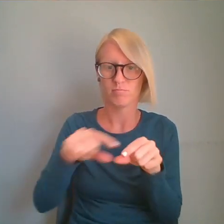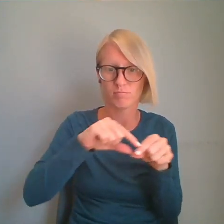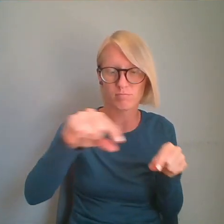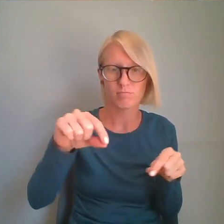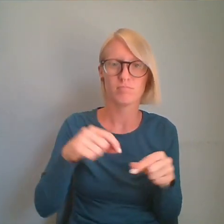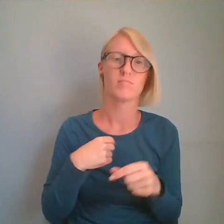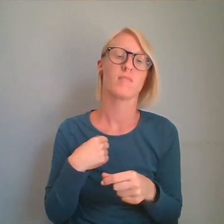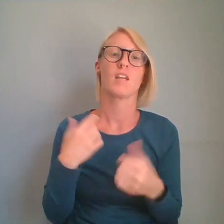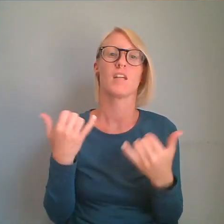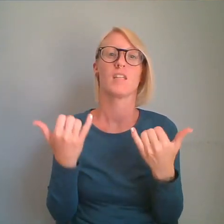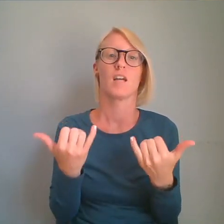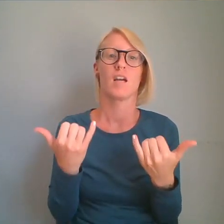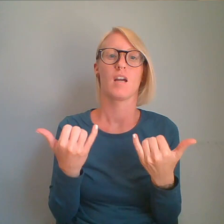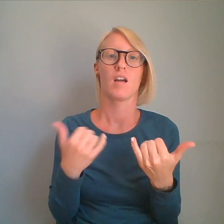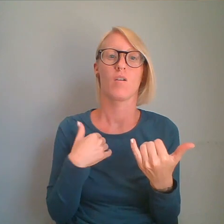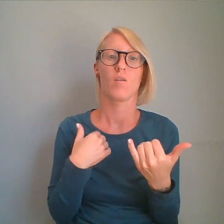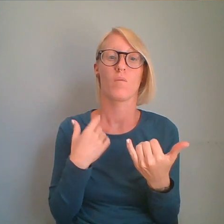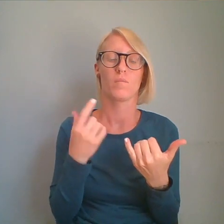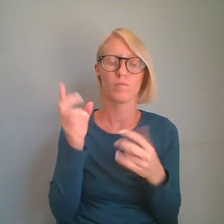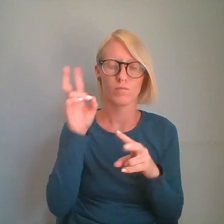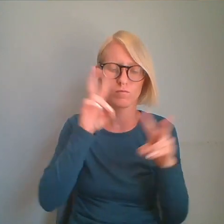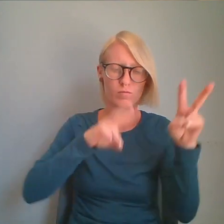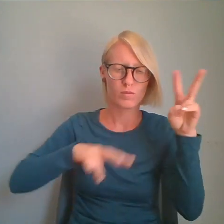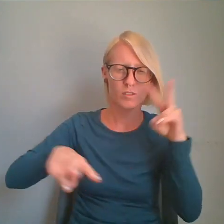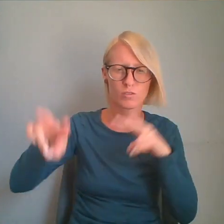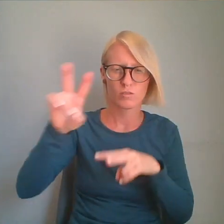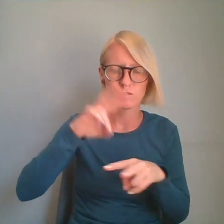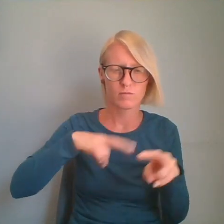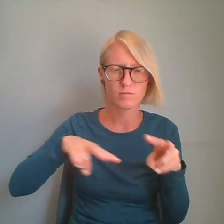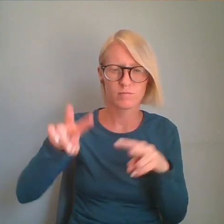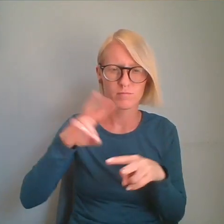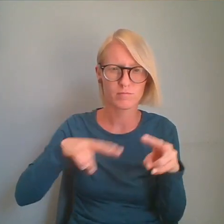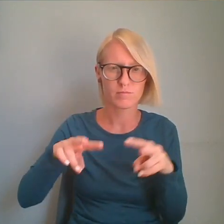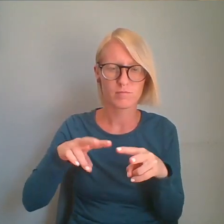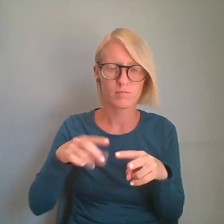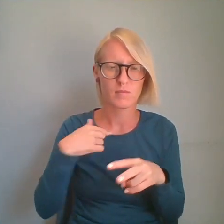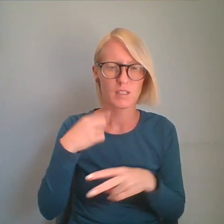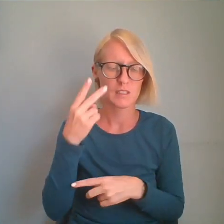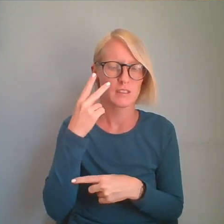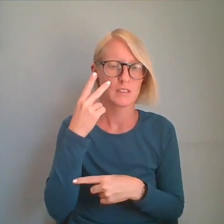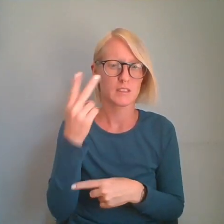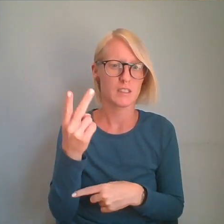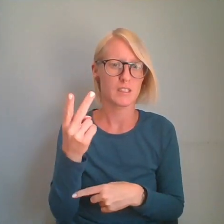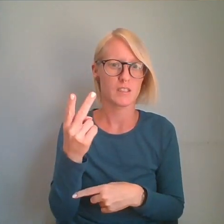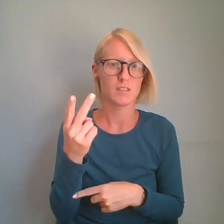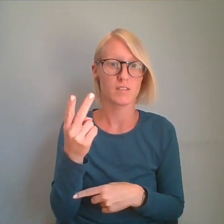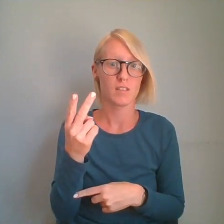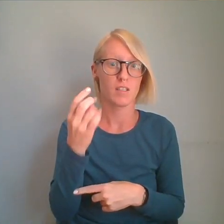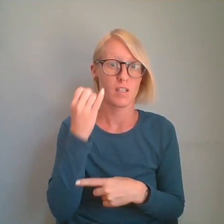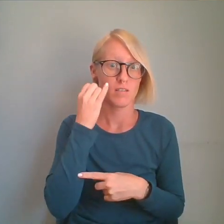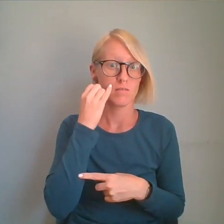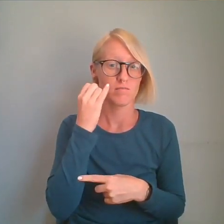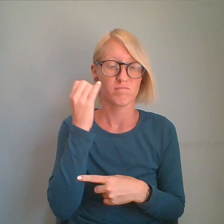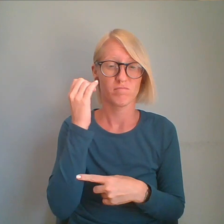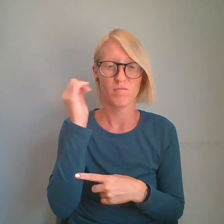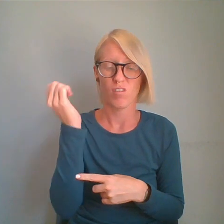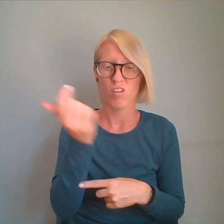I'm going to perform another visual inspection quickly to check that everything is the way it should be.